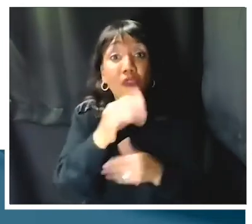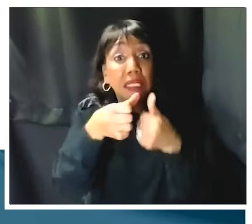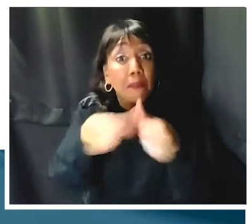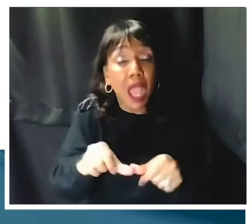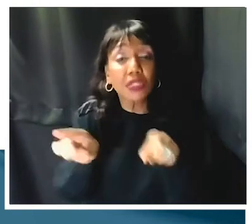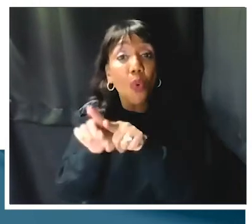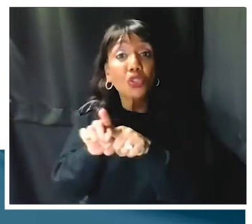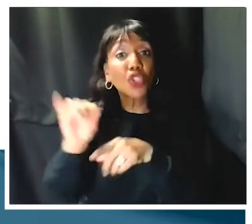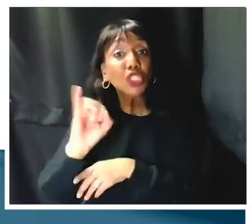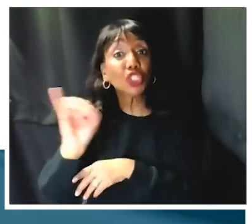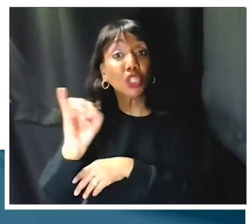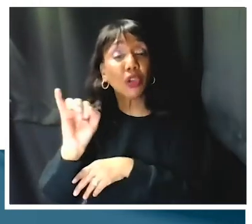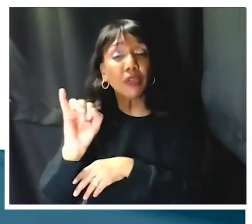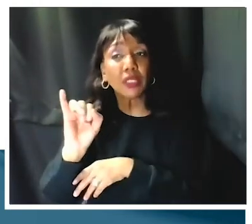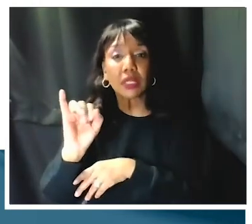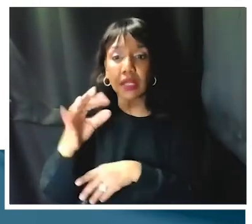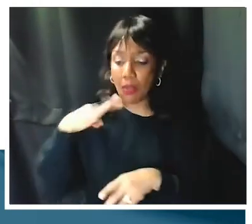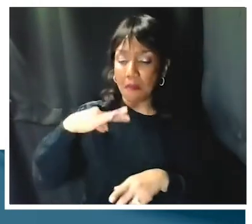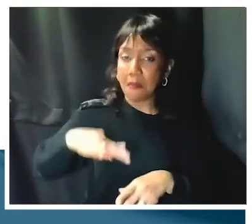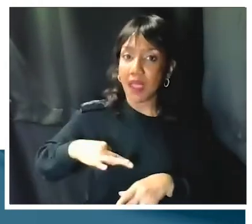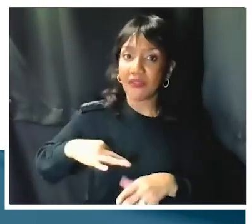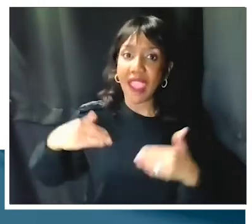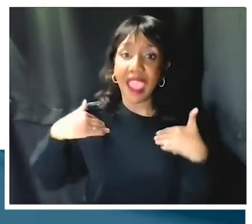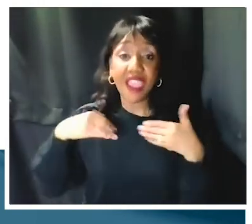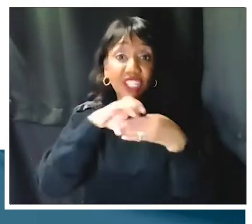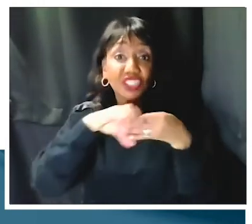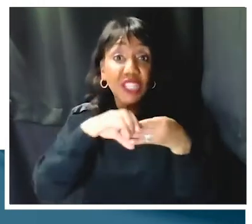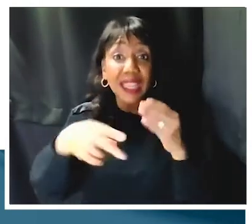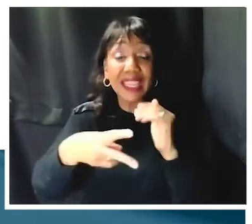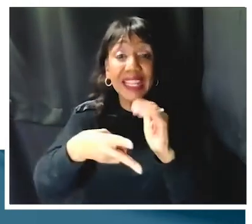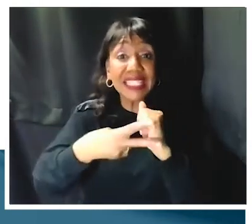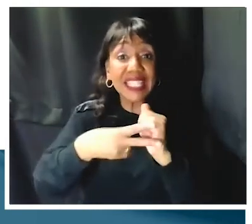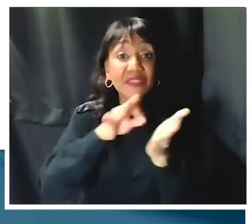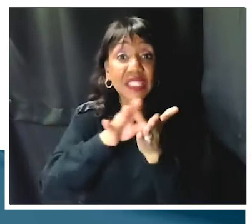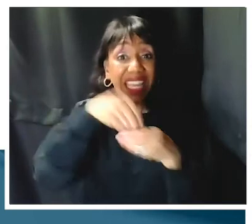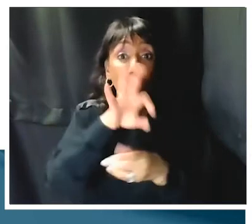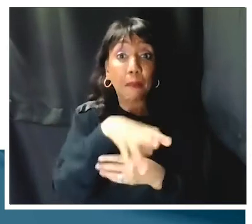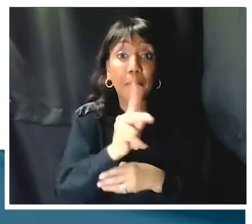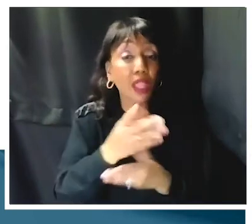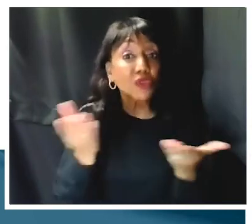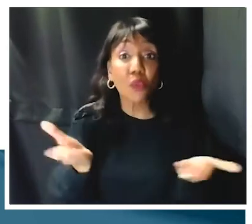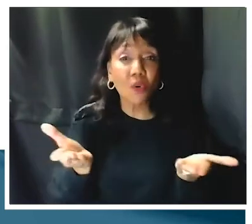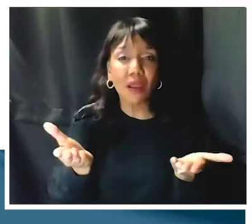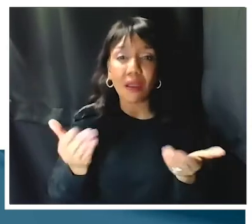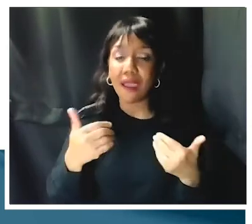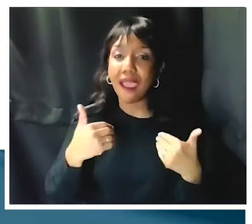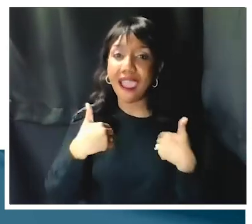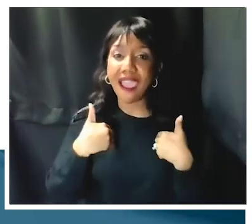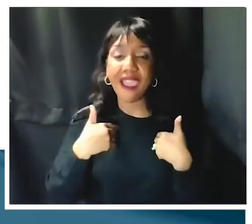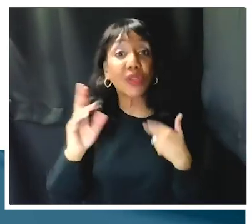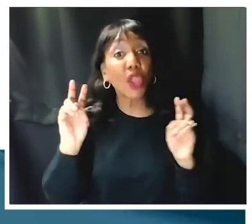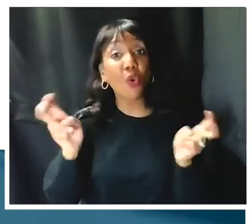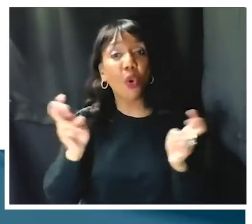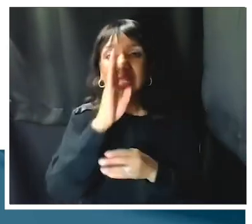insurance. One of the major benefits of having a checking and savings account at a bank is that you get a direct